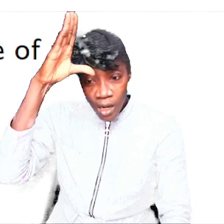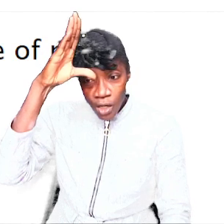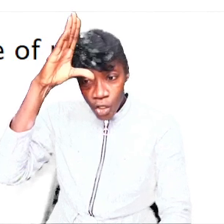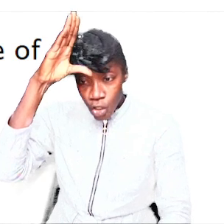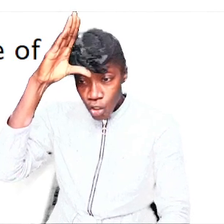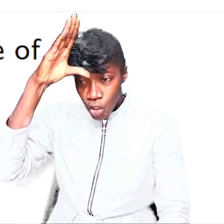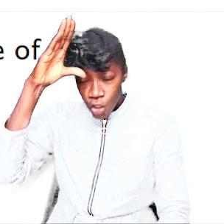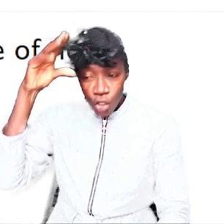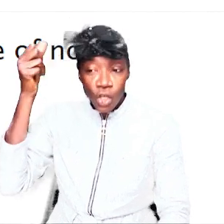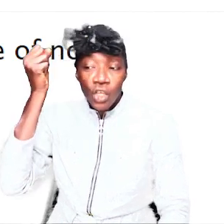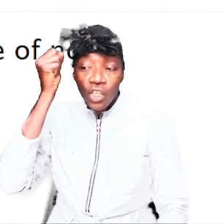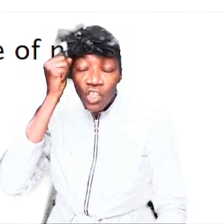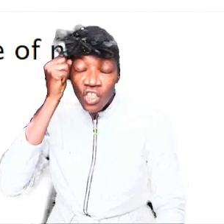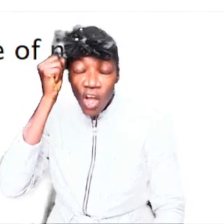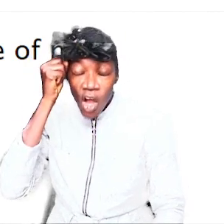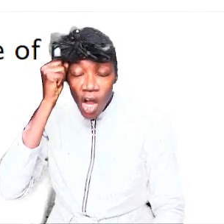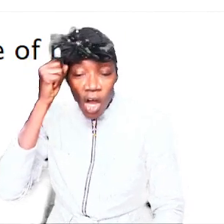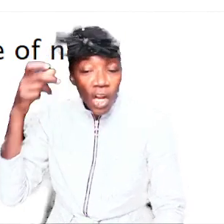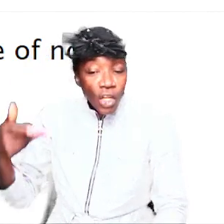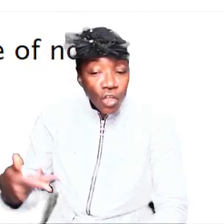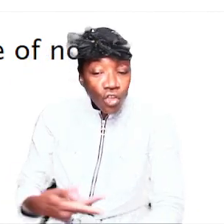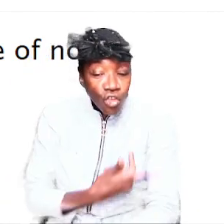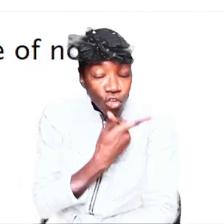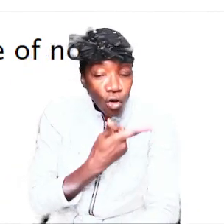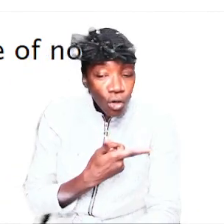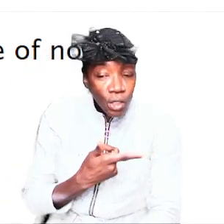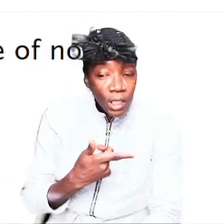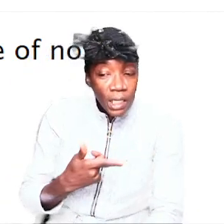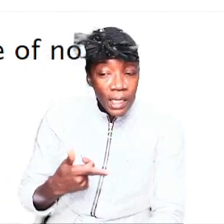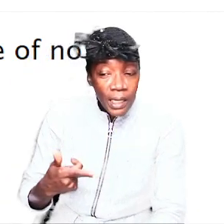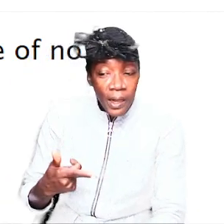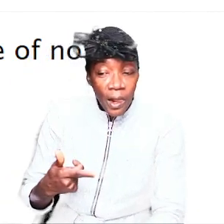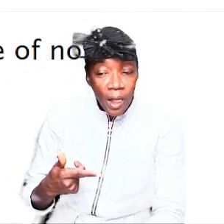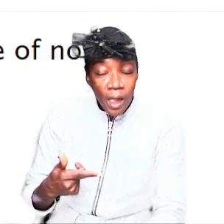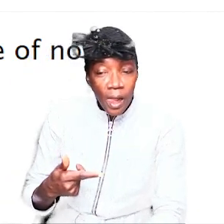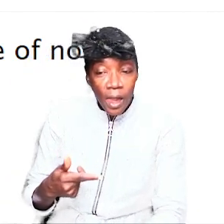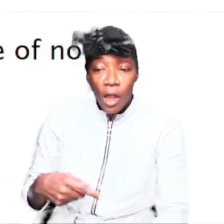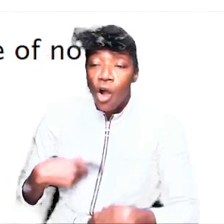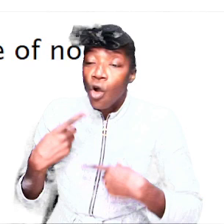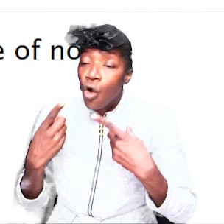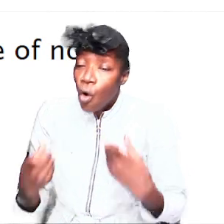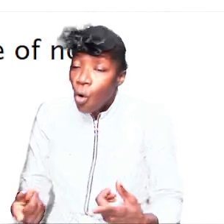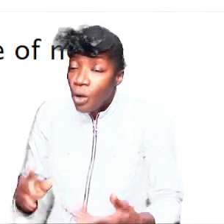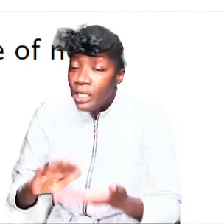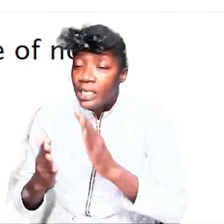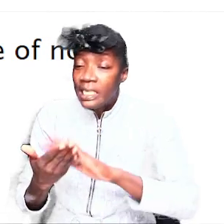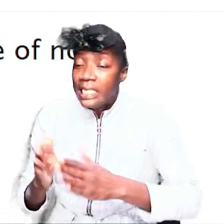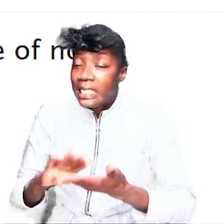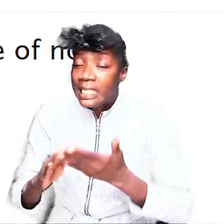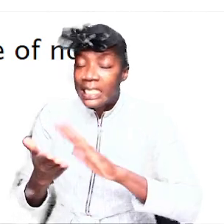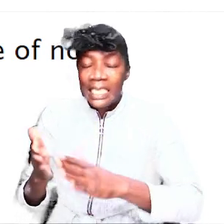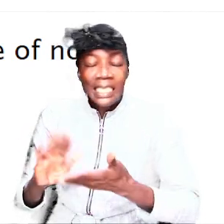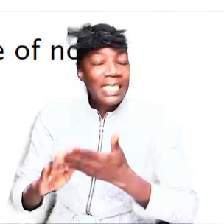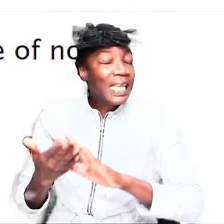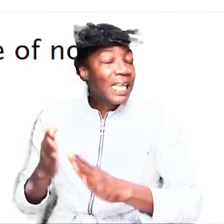Saul's son, Jonathan, and his armor bearer went now into the garrison of the Philistine,